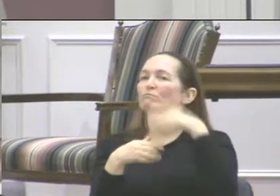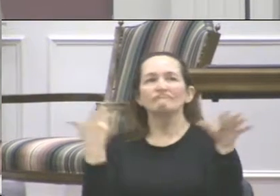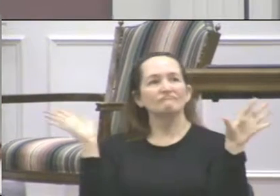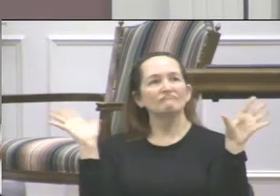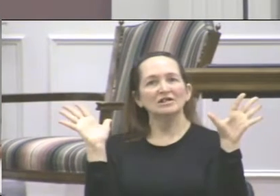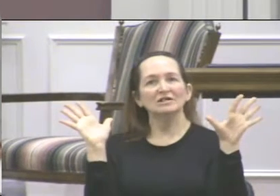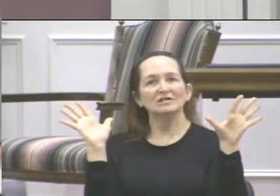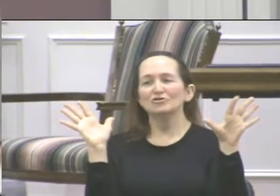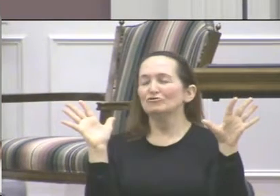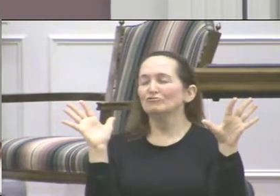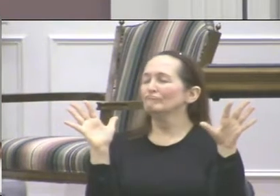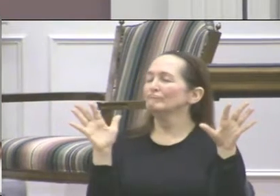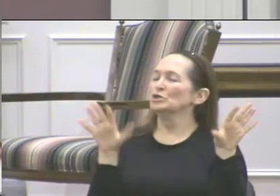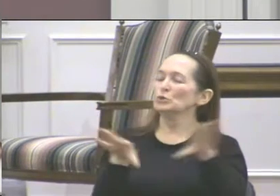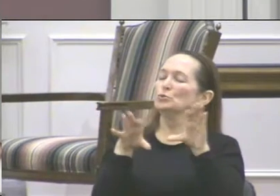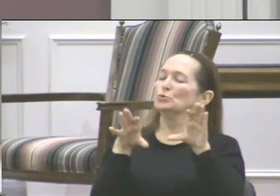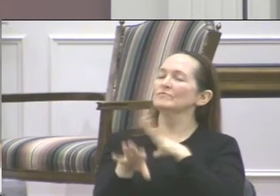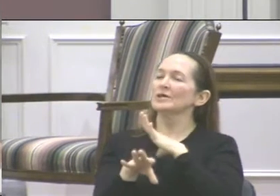Dangerous thing.